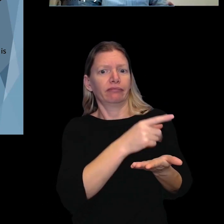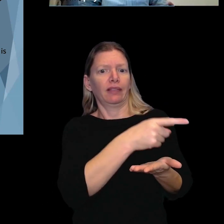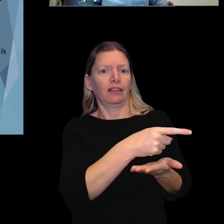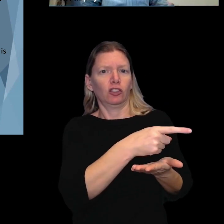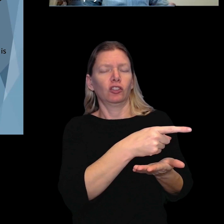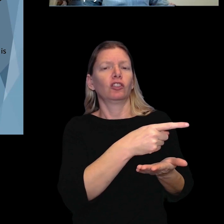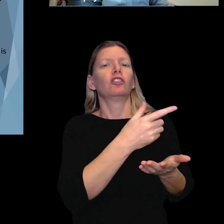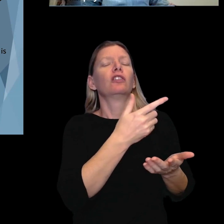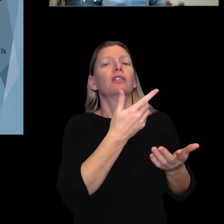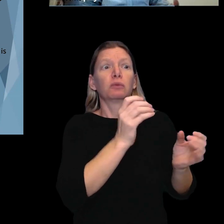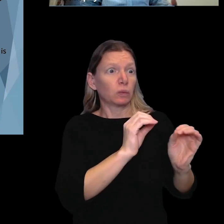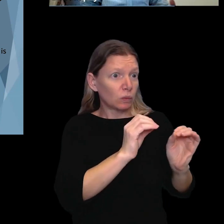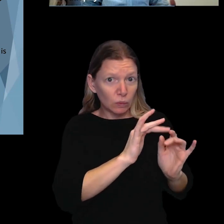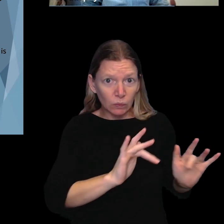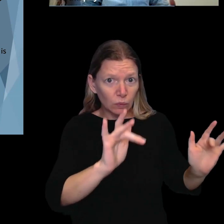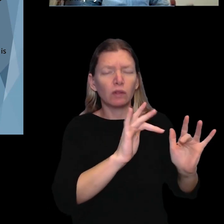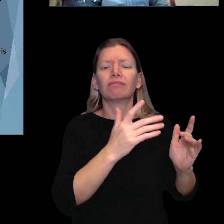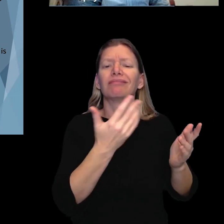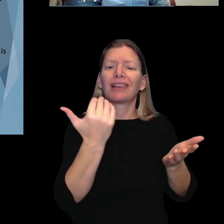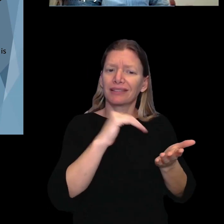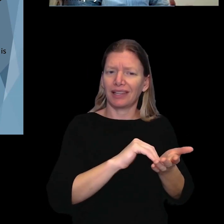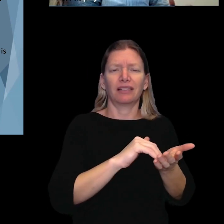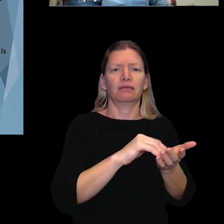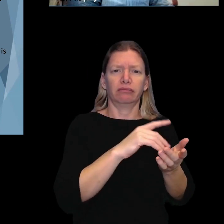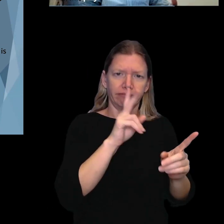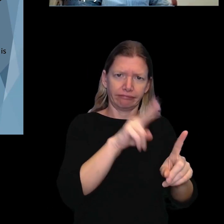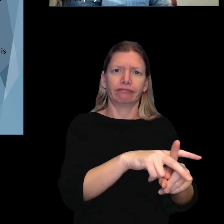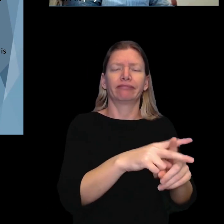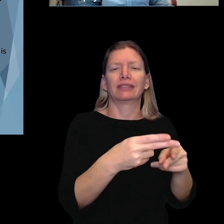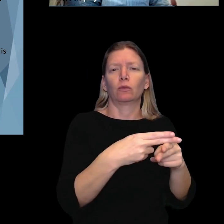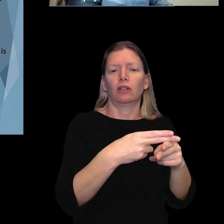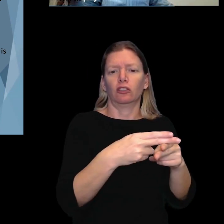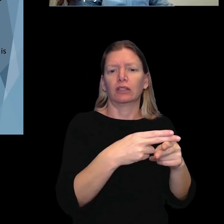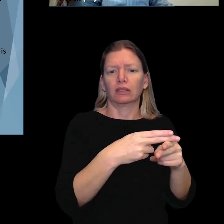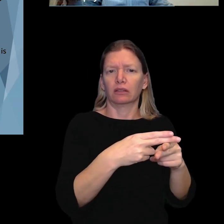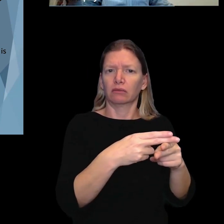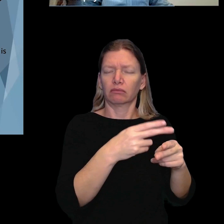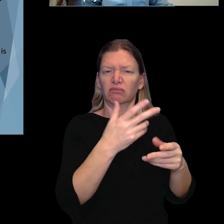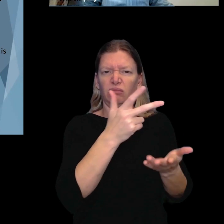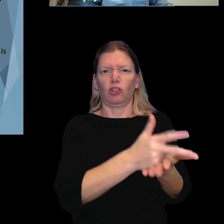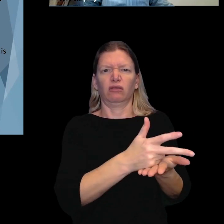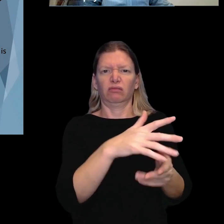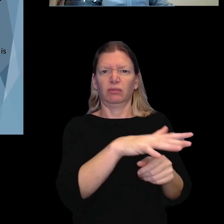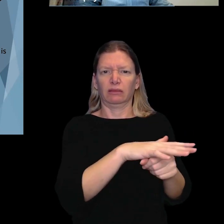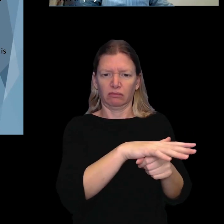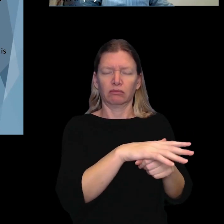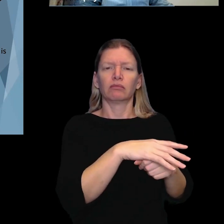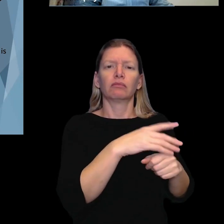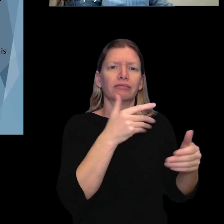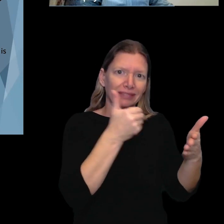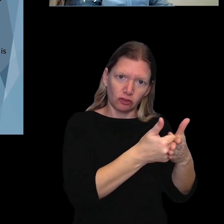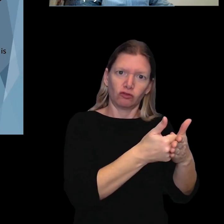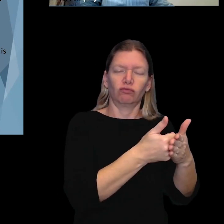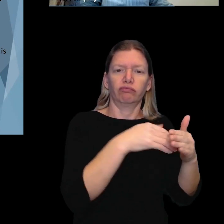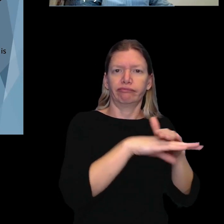parking there, then again, there should be a temporarily designated space, which is near the